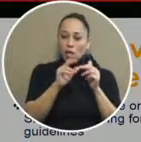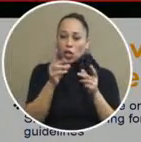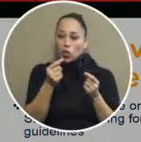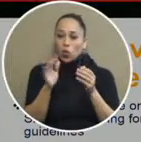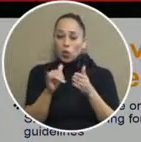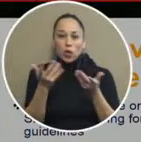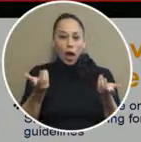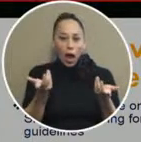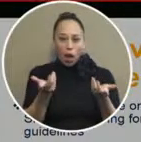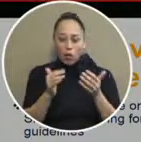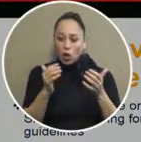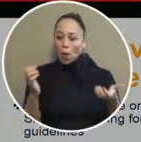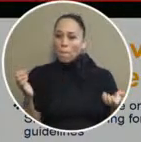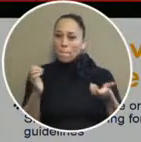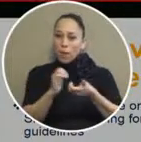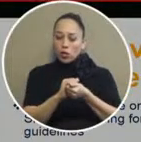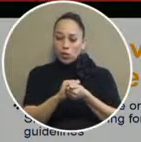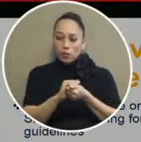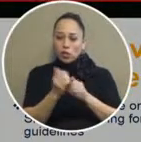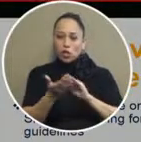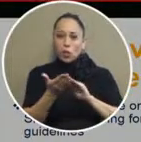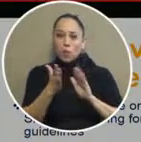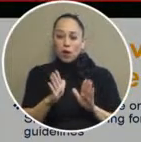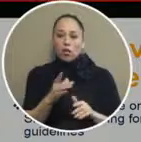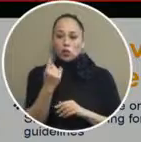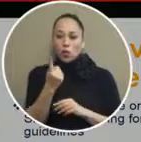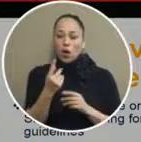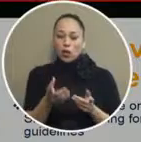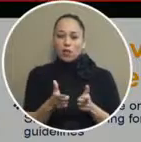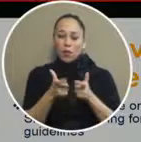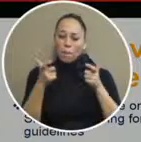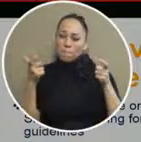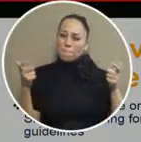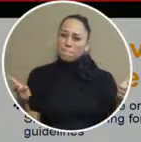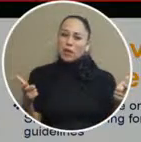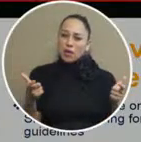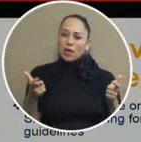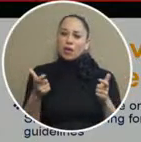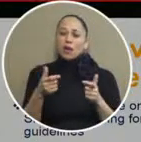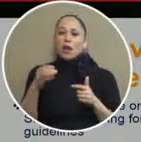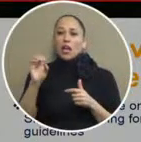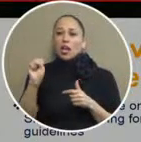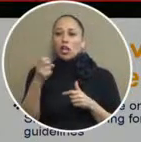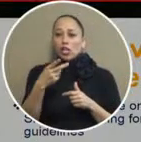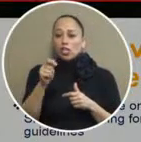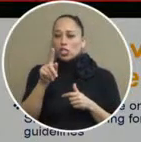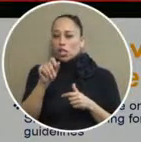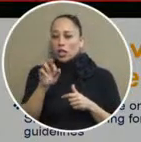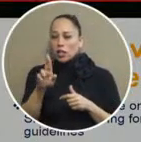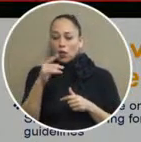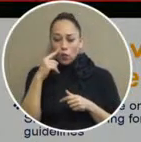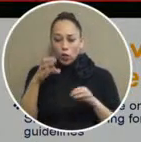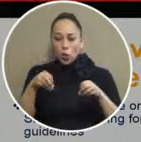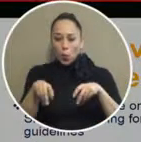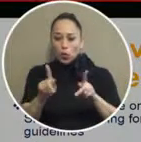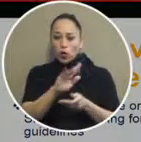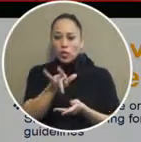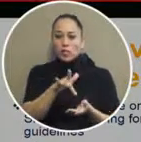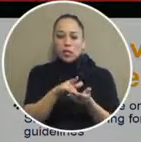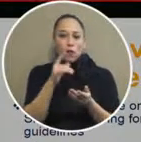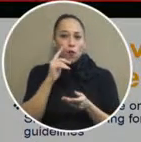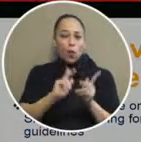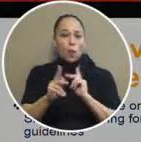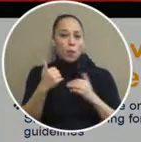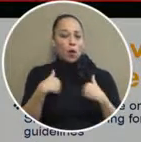partnership with the operator of one of our largest emergency shelters, whom you all are also familiar with, the Opportunity Center for the Homeless.